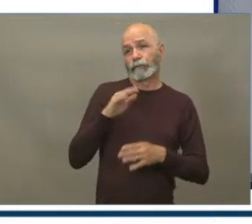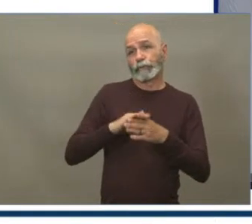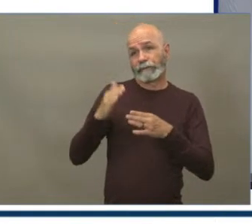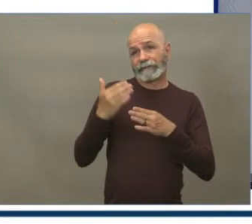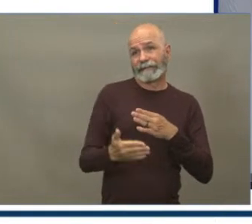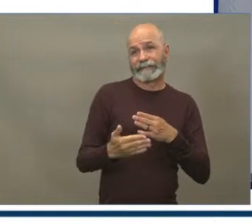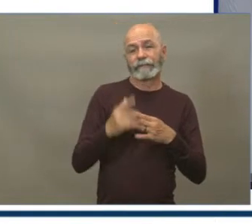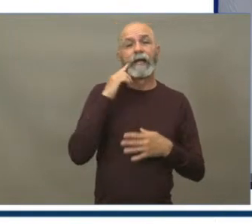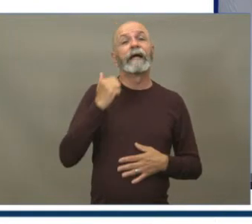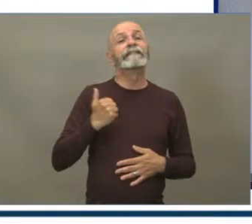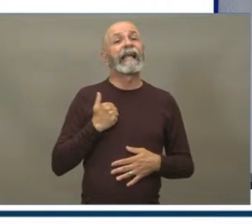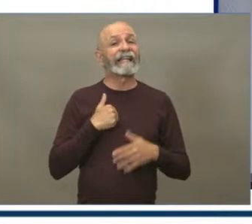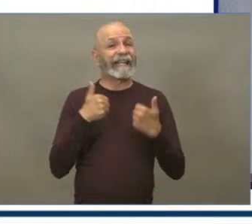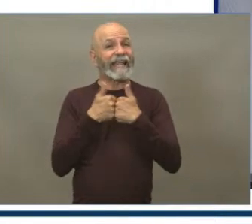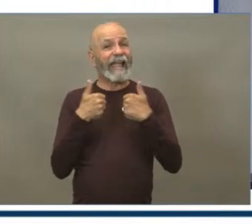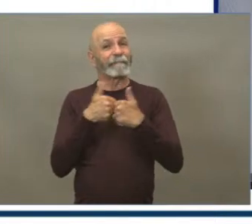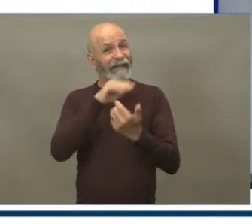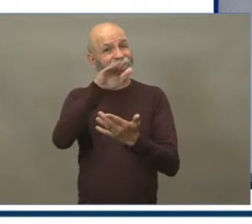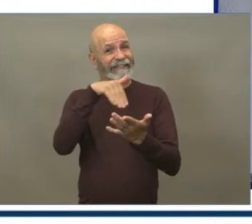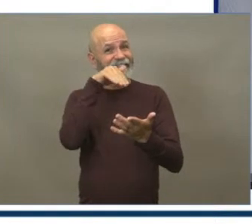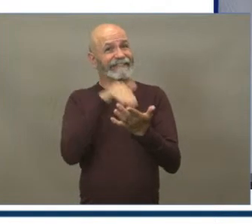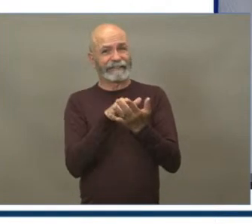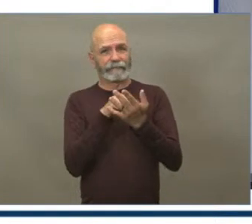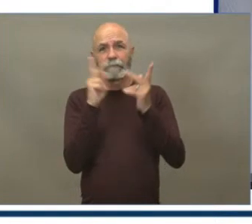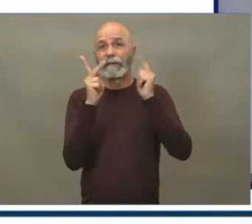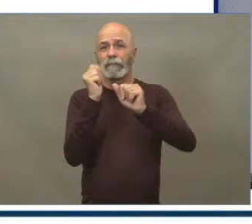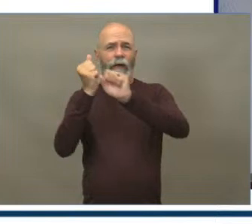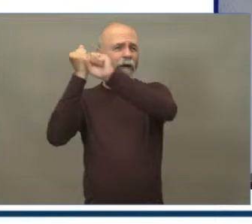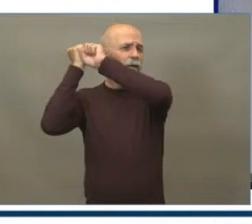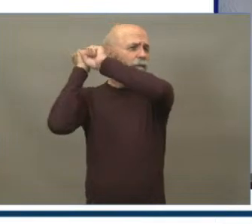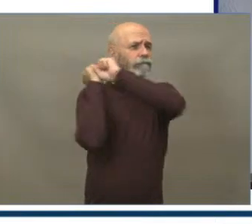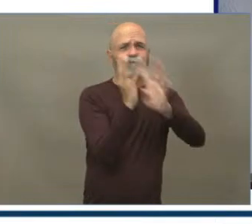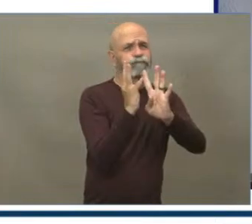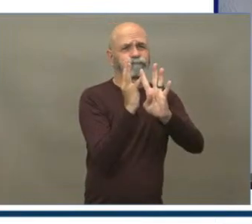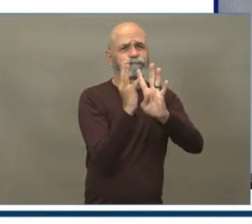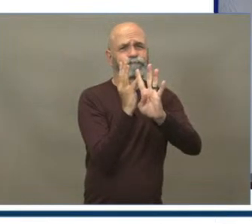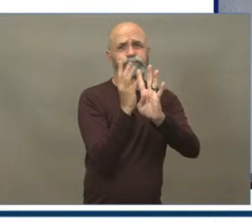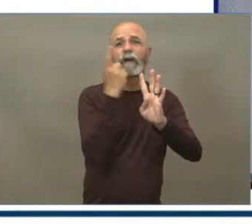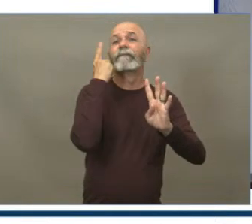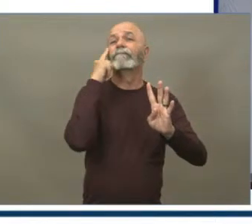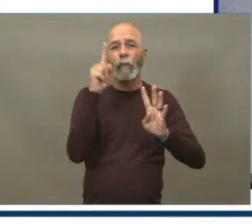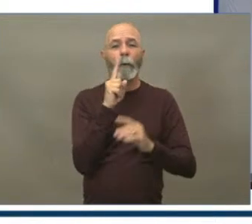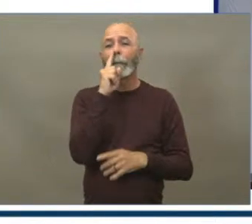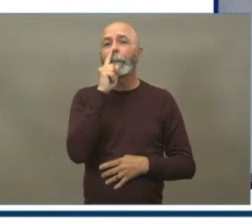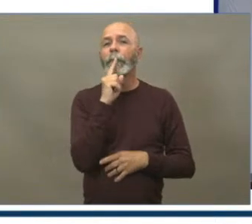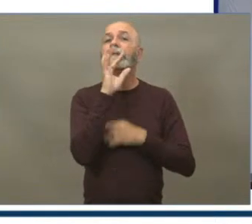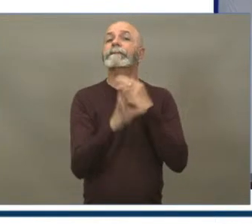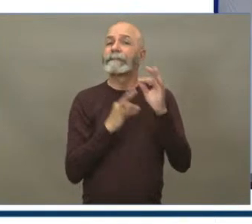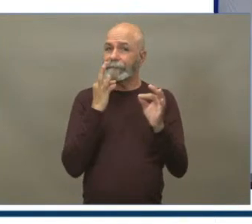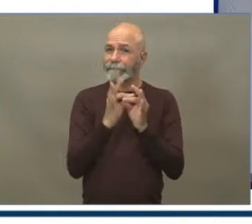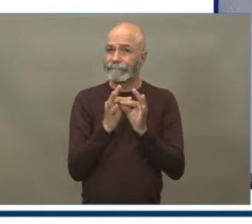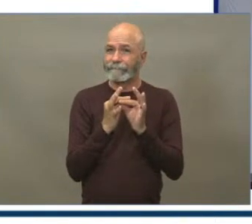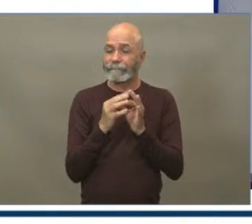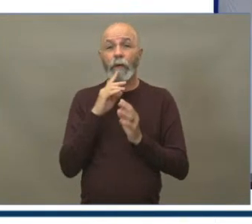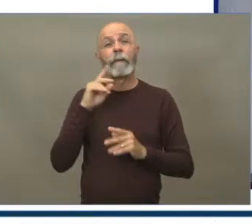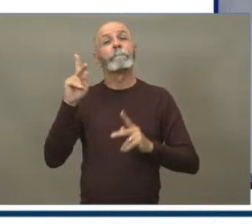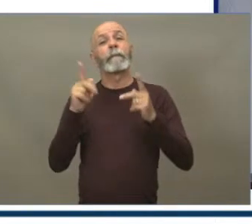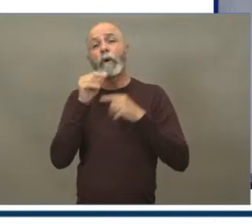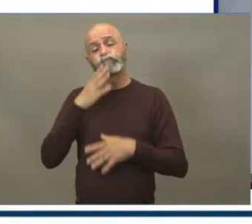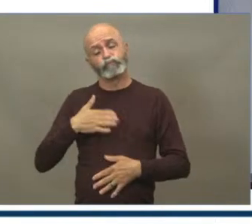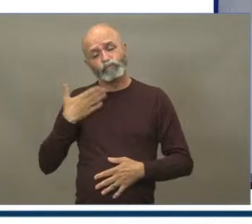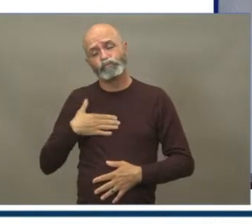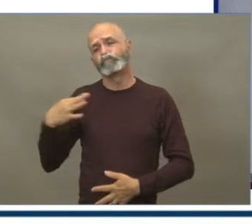There was a lot of Nova Scotians going out to get their regular testing. I want to thank the thousands of volunteers and